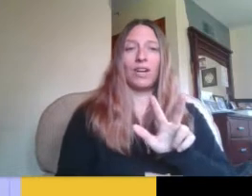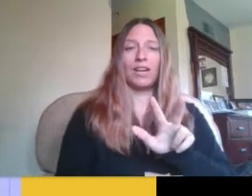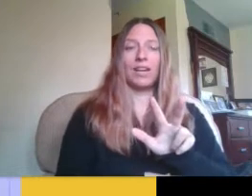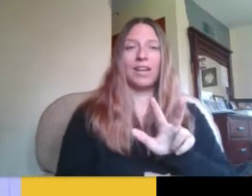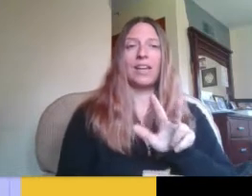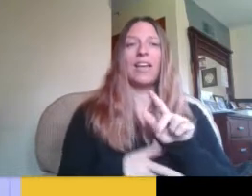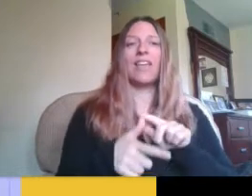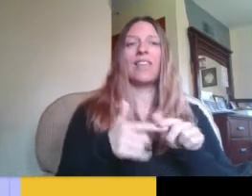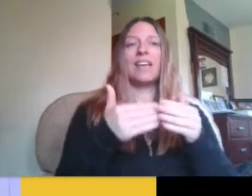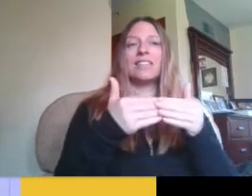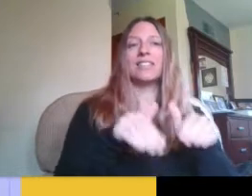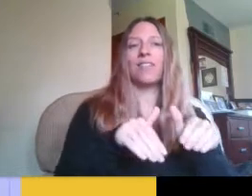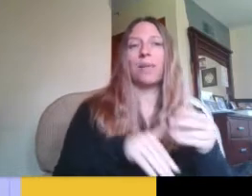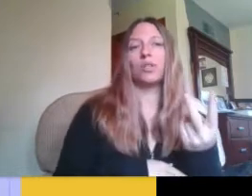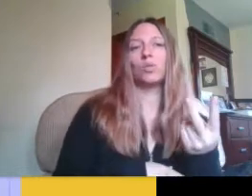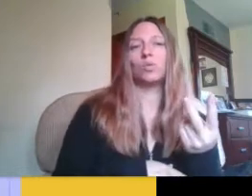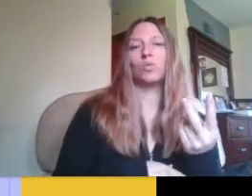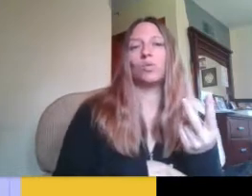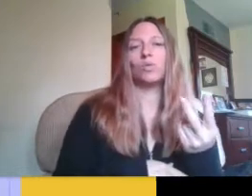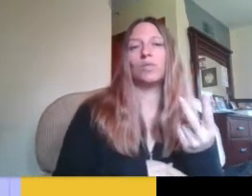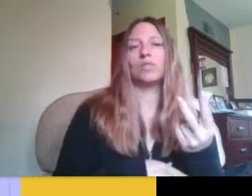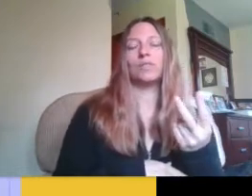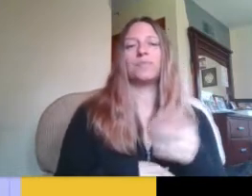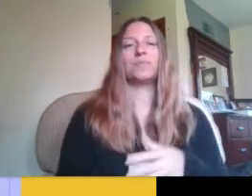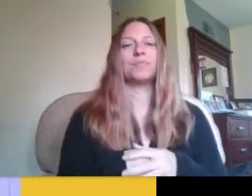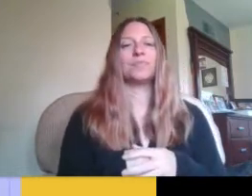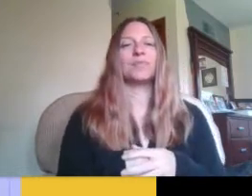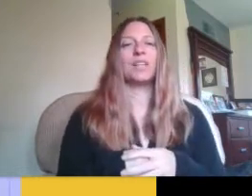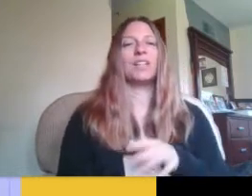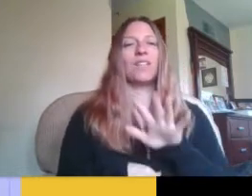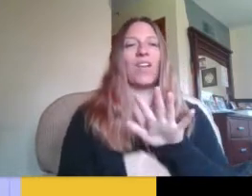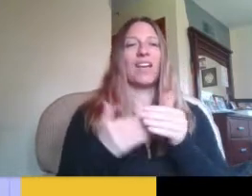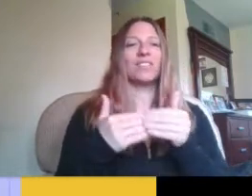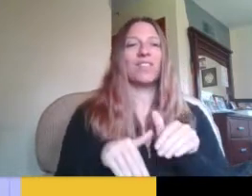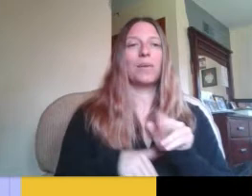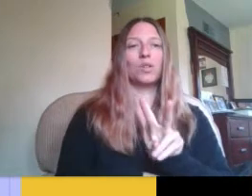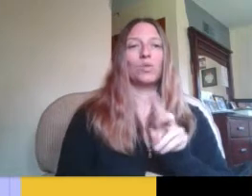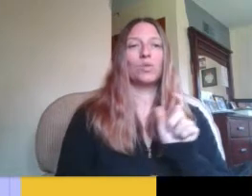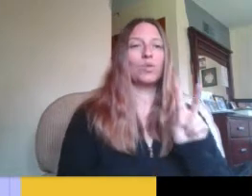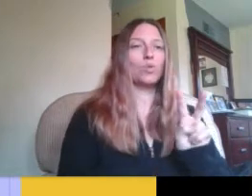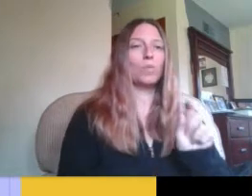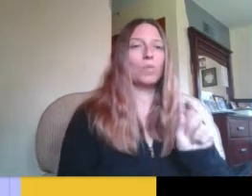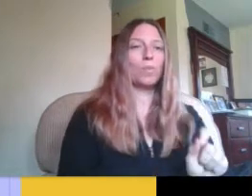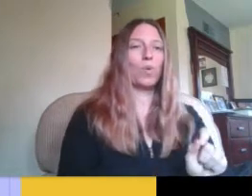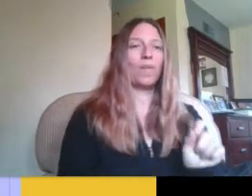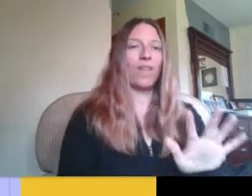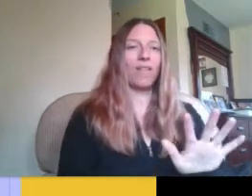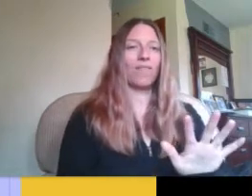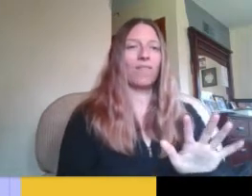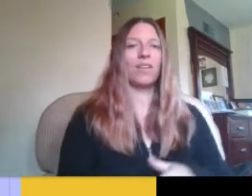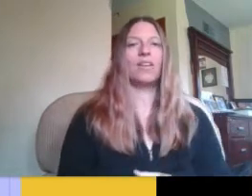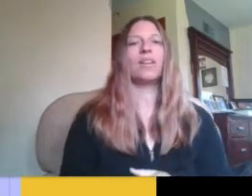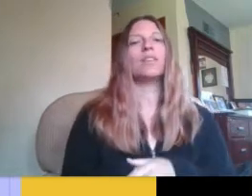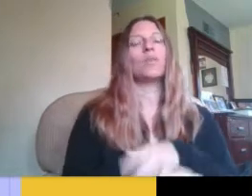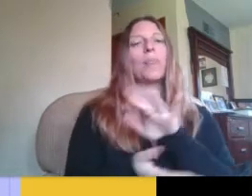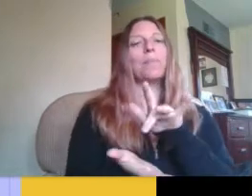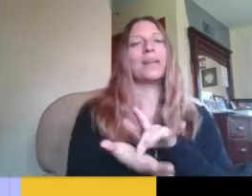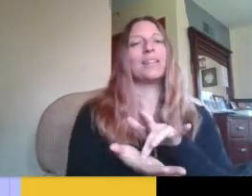dividing by 2. 2 plus 3 equals 5, and 5 divided by 2 is 2.5. So the median of the data set is